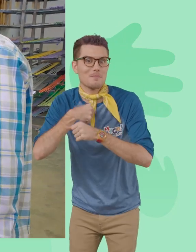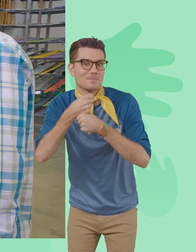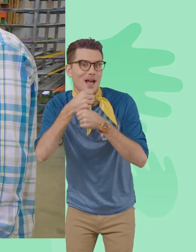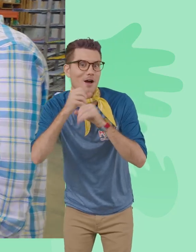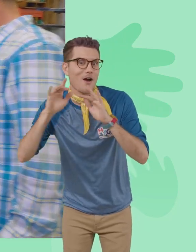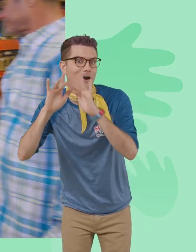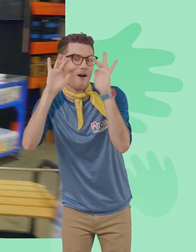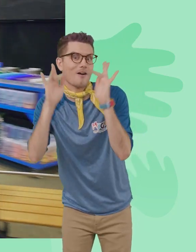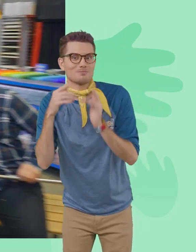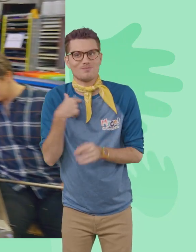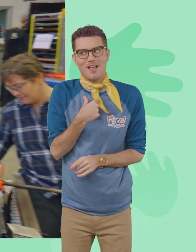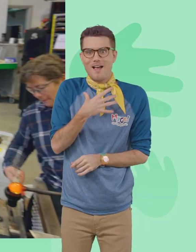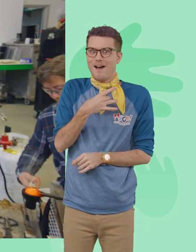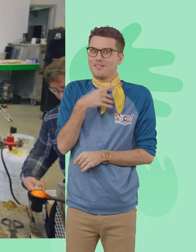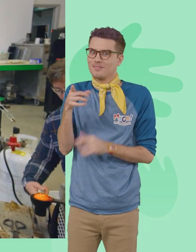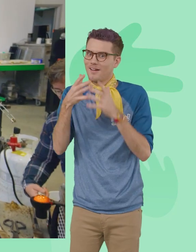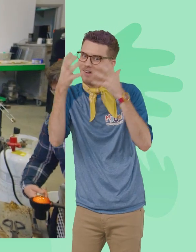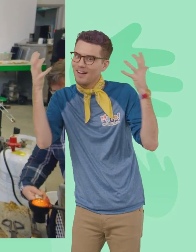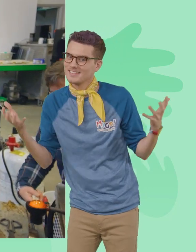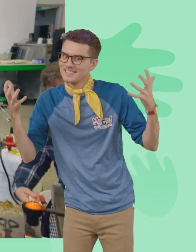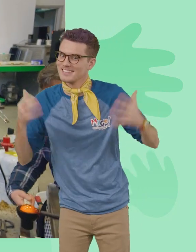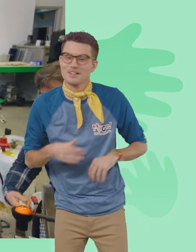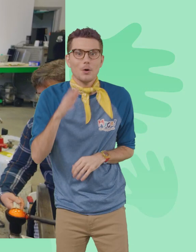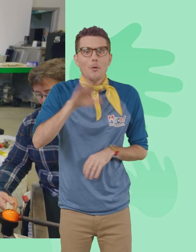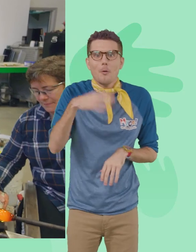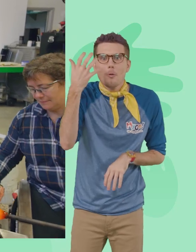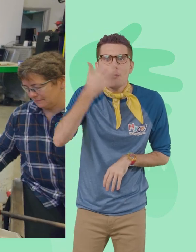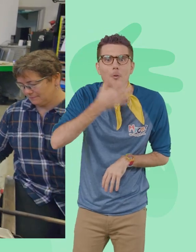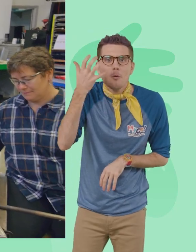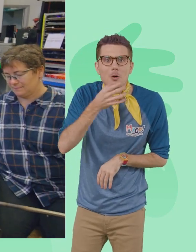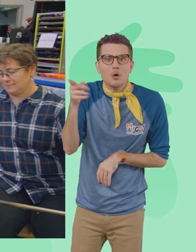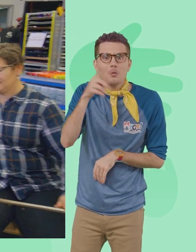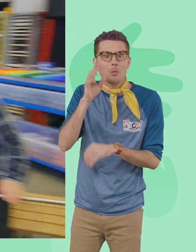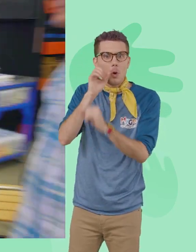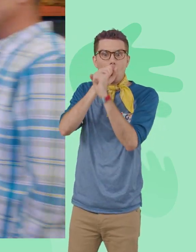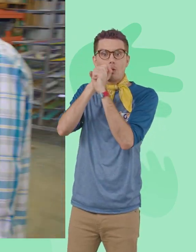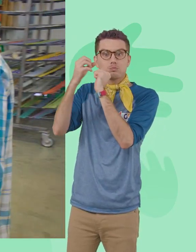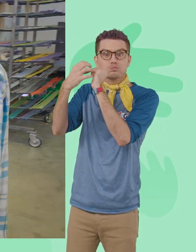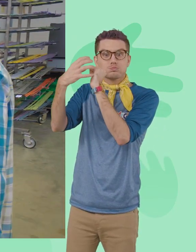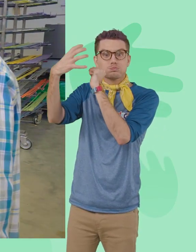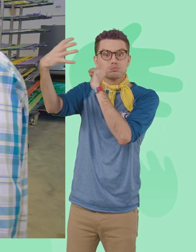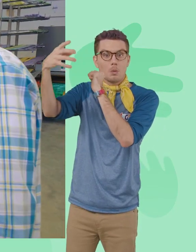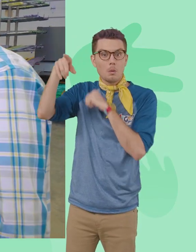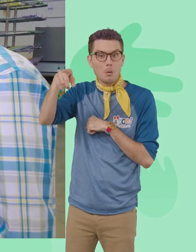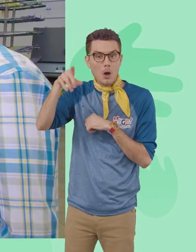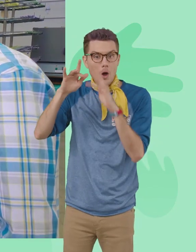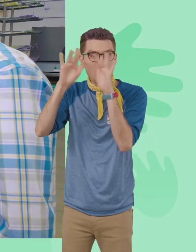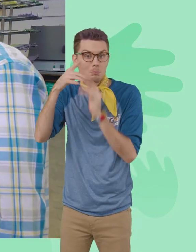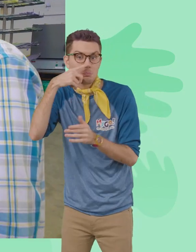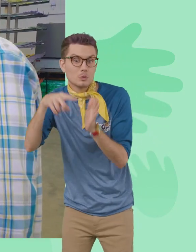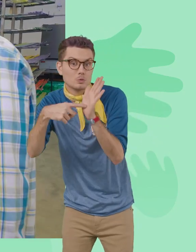Whoa. They're blowing glass and making hearts. Do you mind showing us a little bit more? We would like to show you. Awesome.